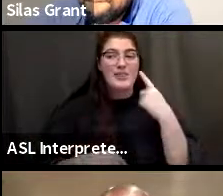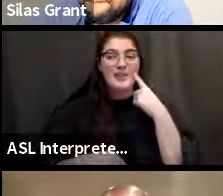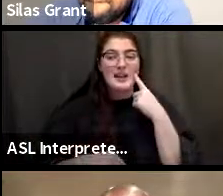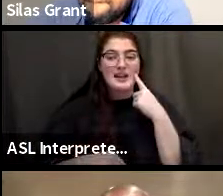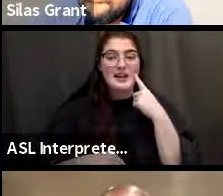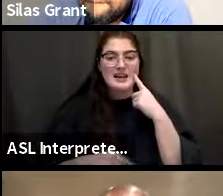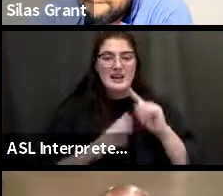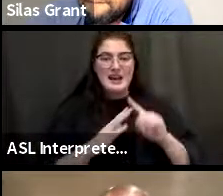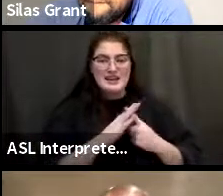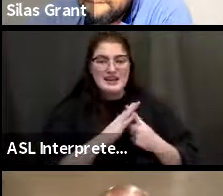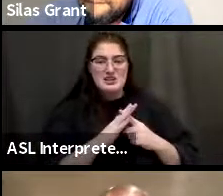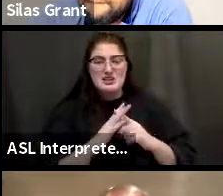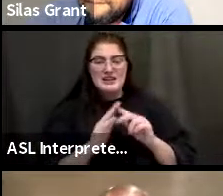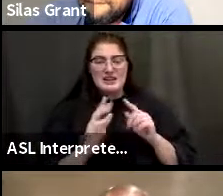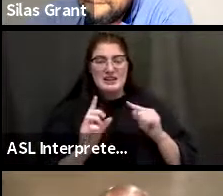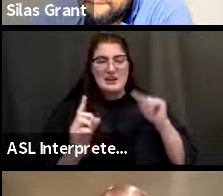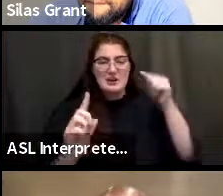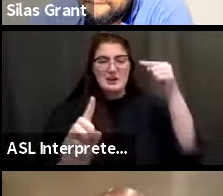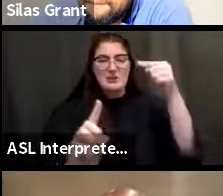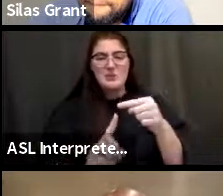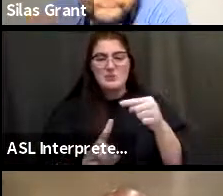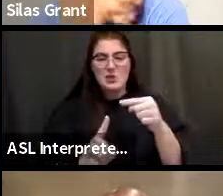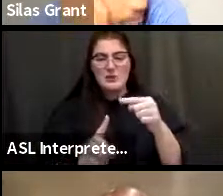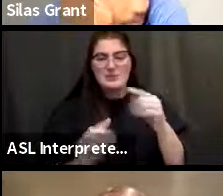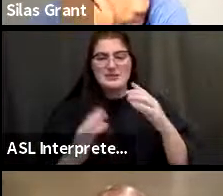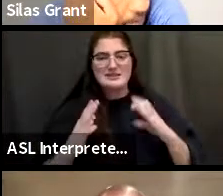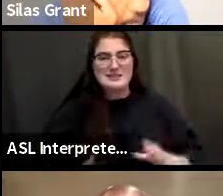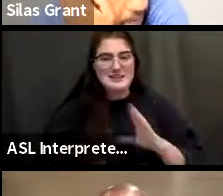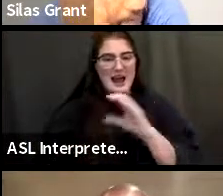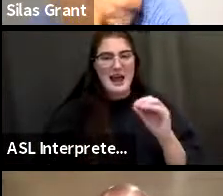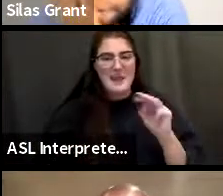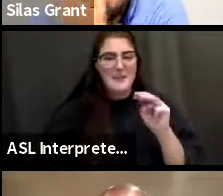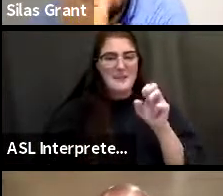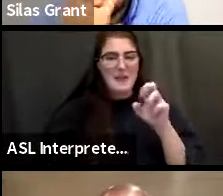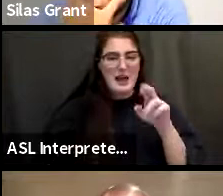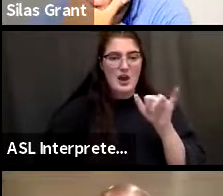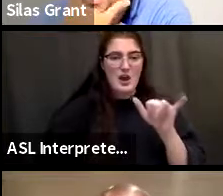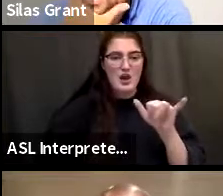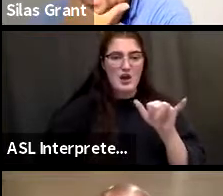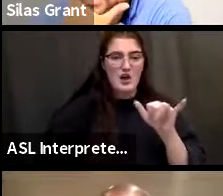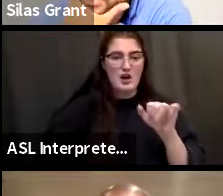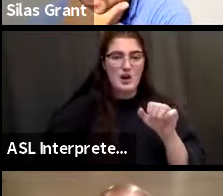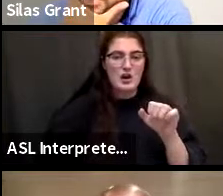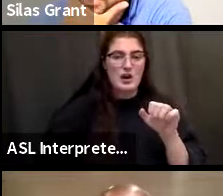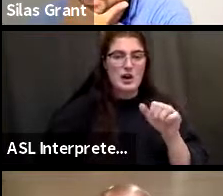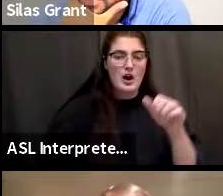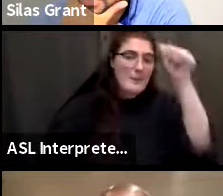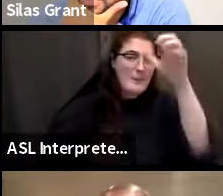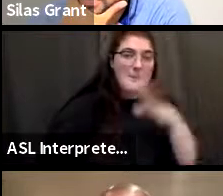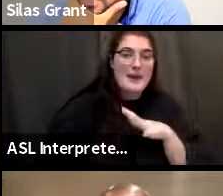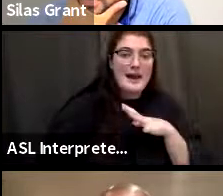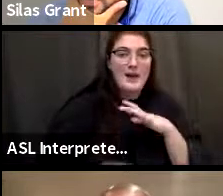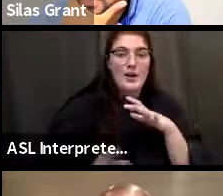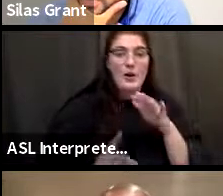was returning citizens and male population. Are you going to include at some point the female population?